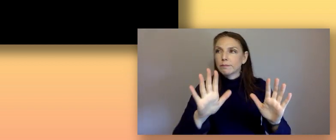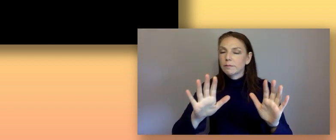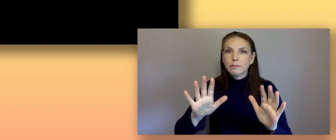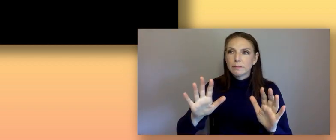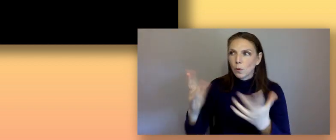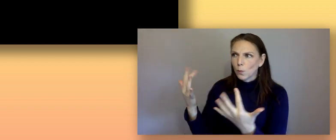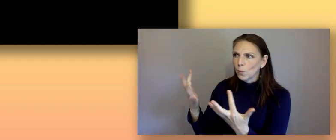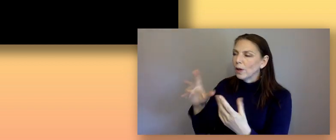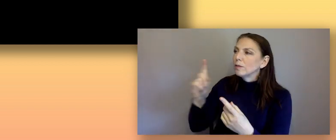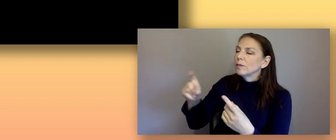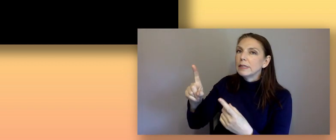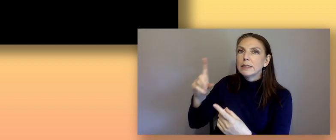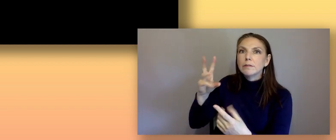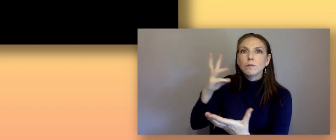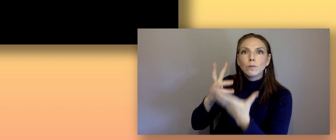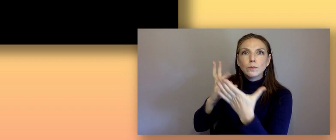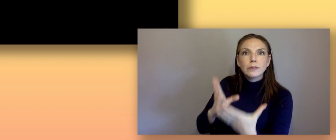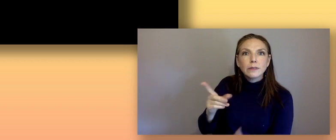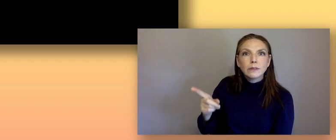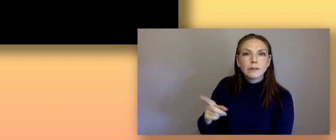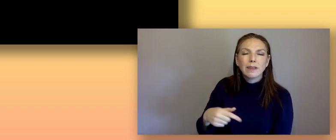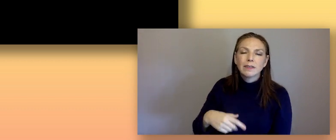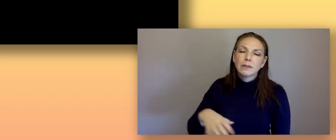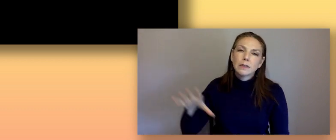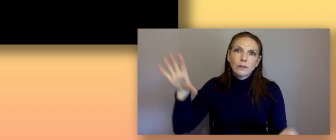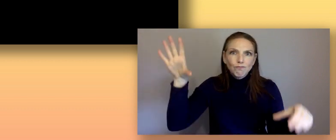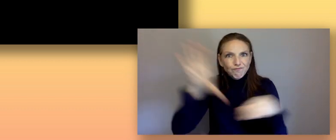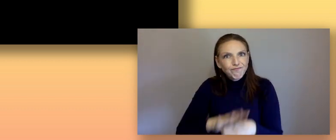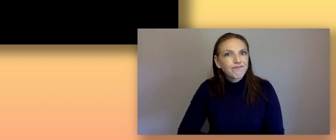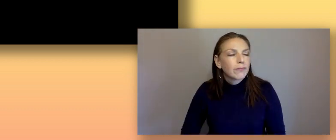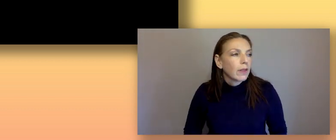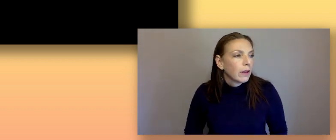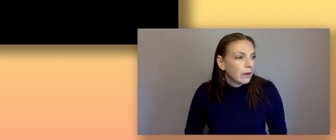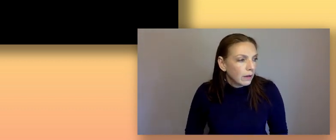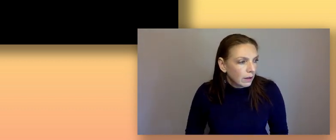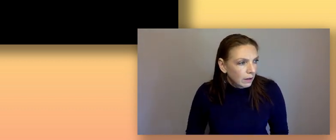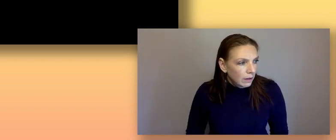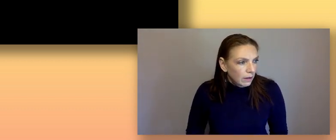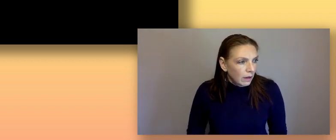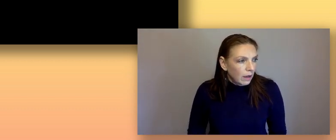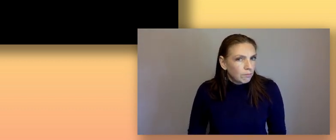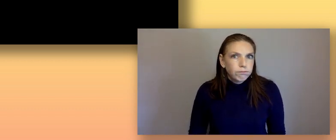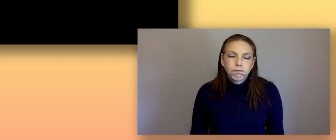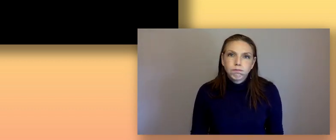Wait, camera bear, what about a witness? Oh, shit.